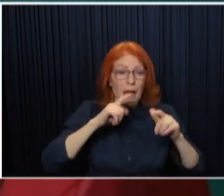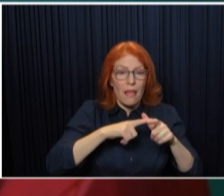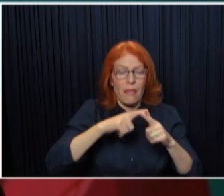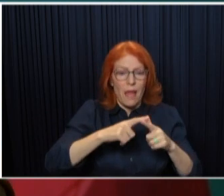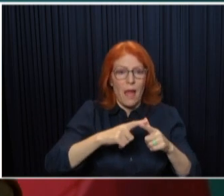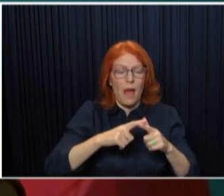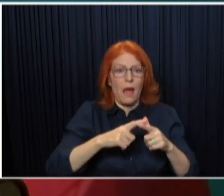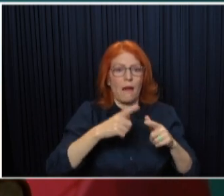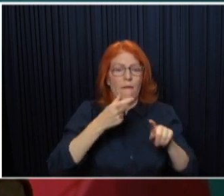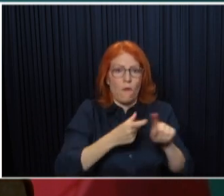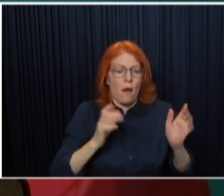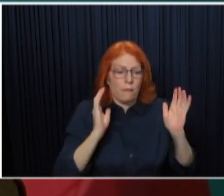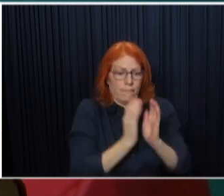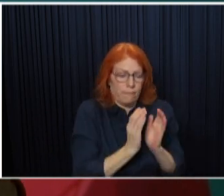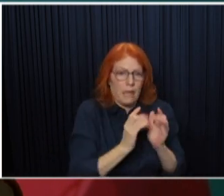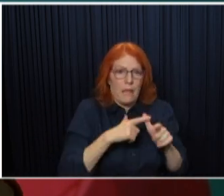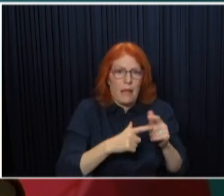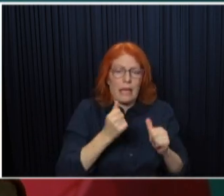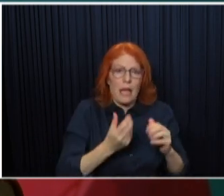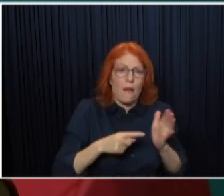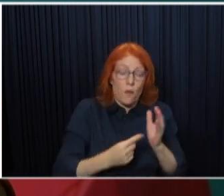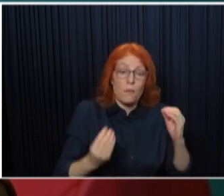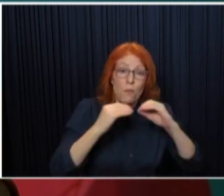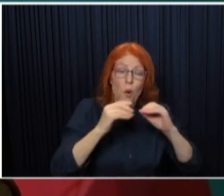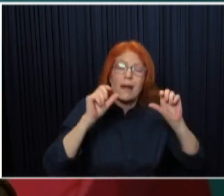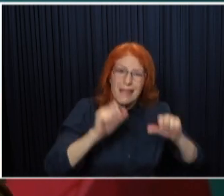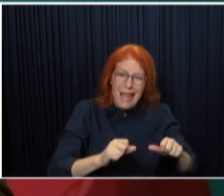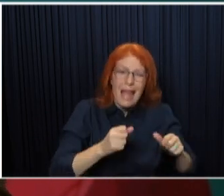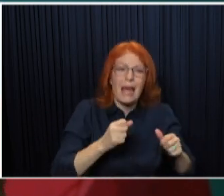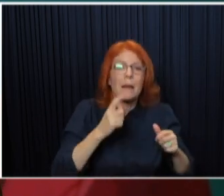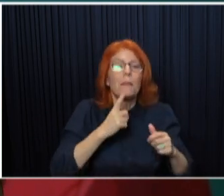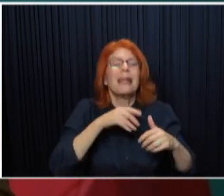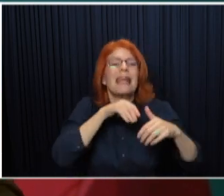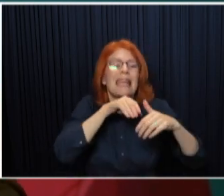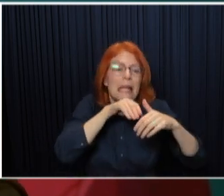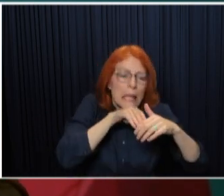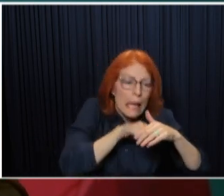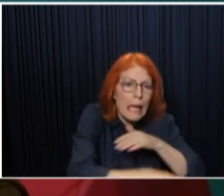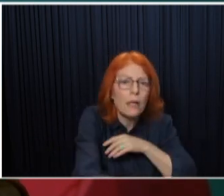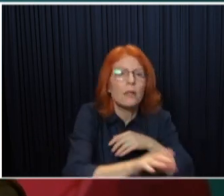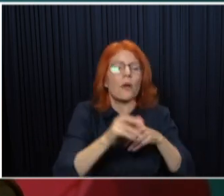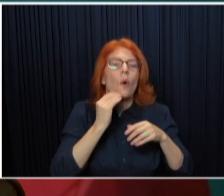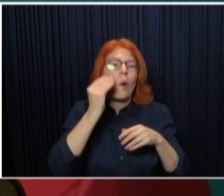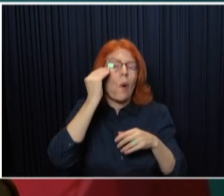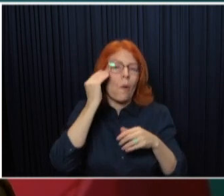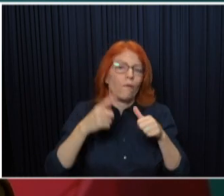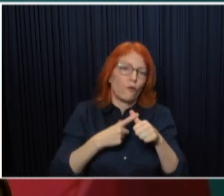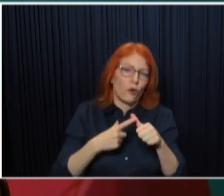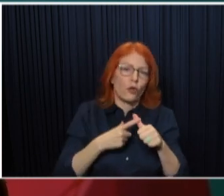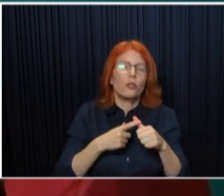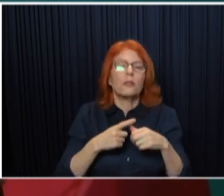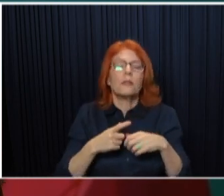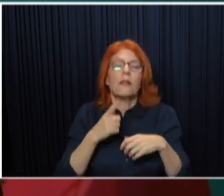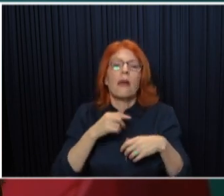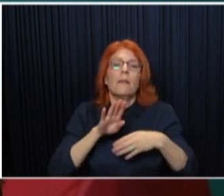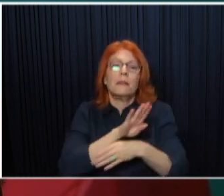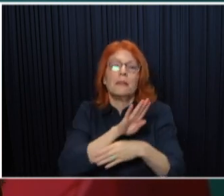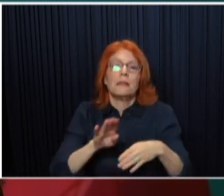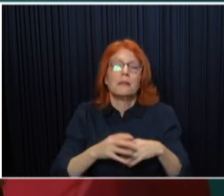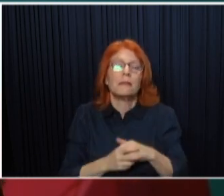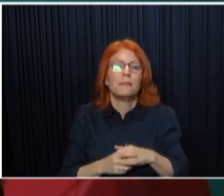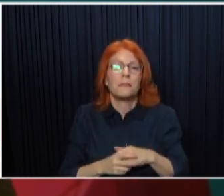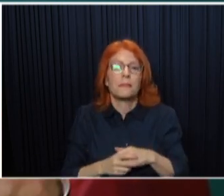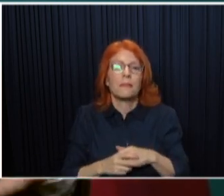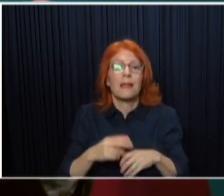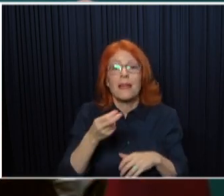the and can afford more, they can. It's getting entry into the home industry, and